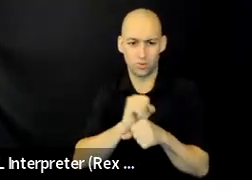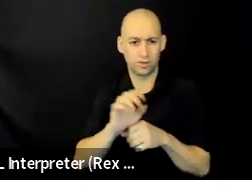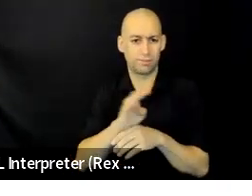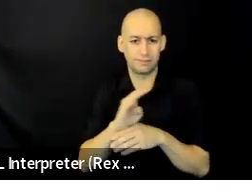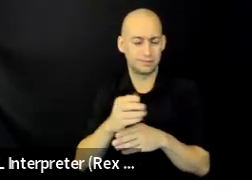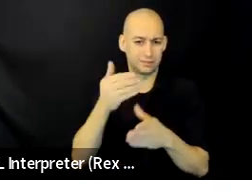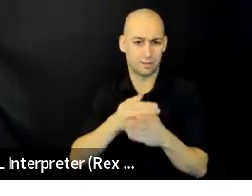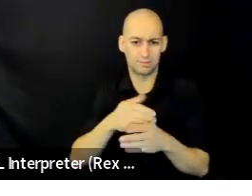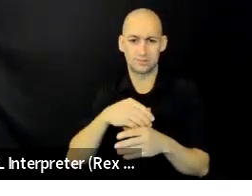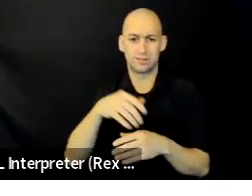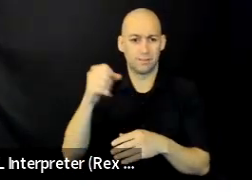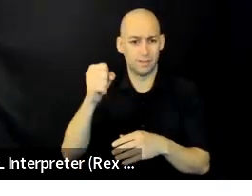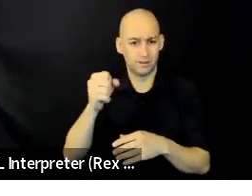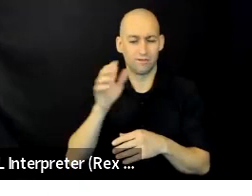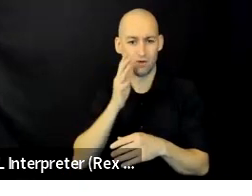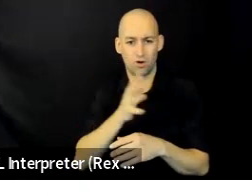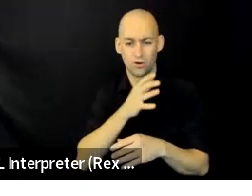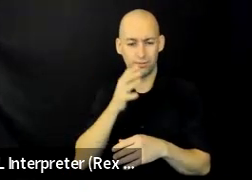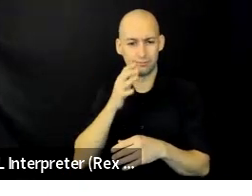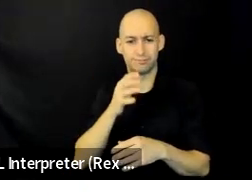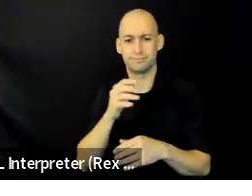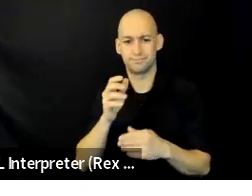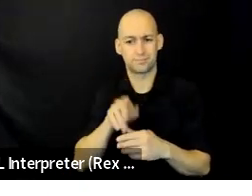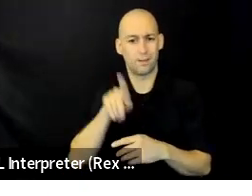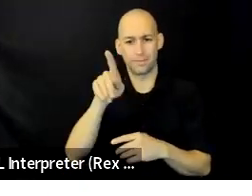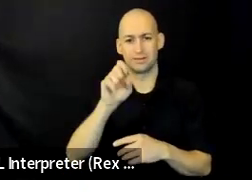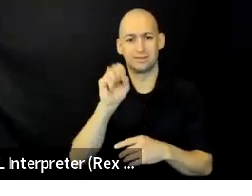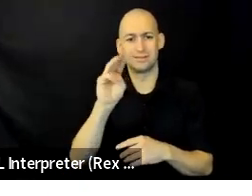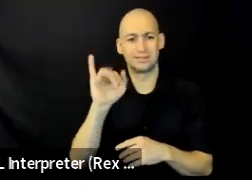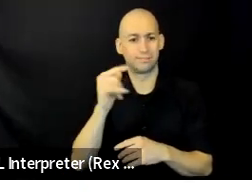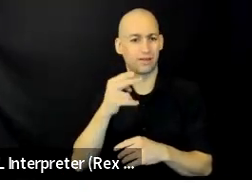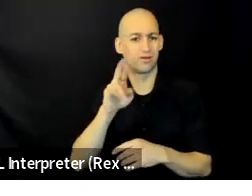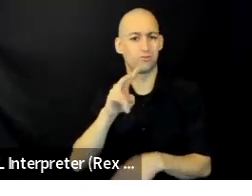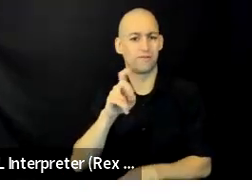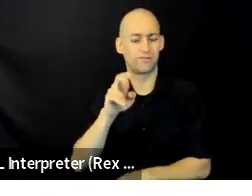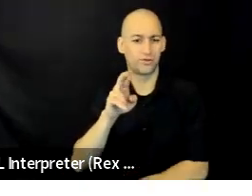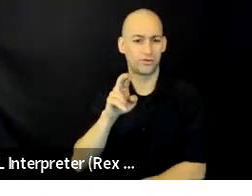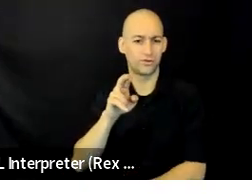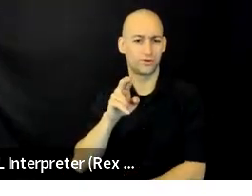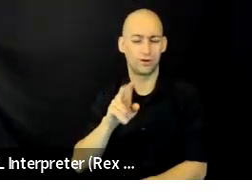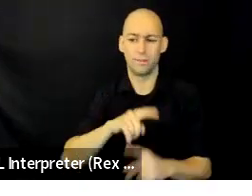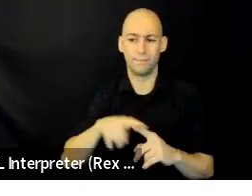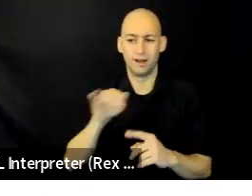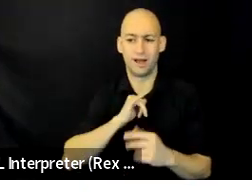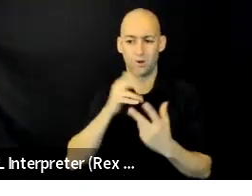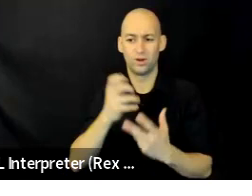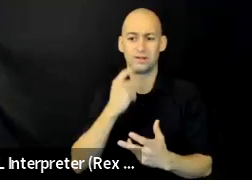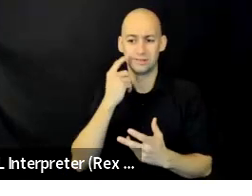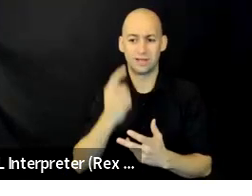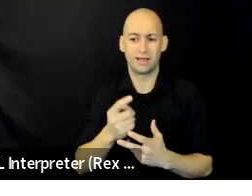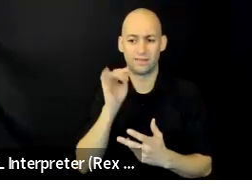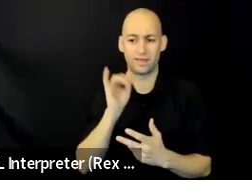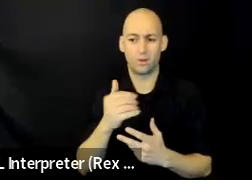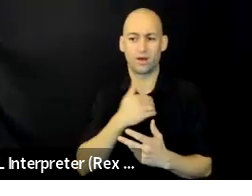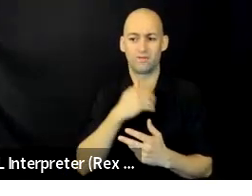farms, dairy farms, agricultural farms up near Smith River, north of the slide. But I did want to mention that we do have